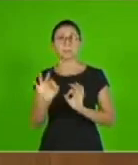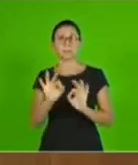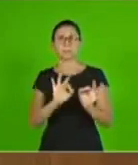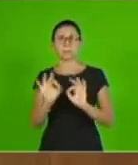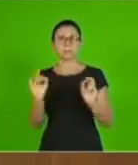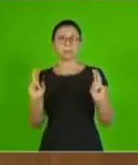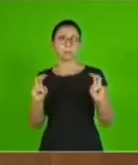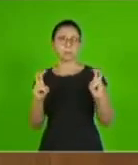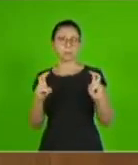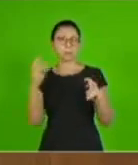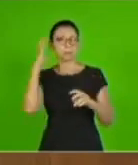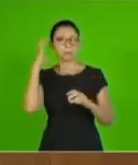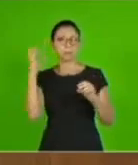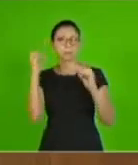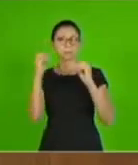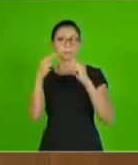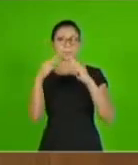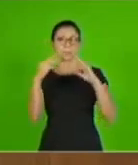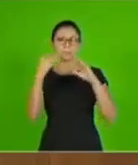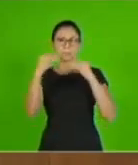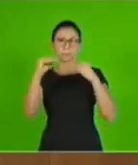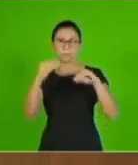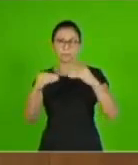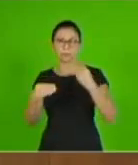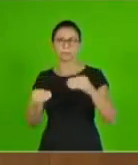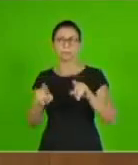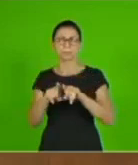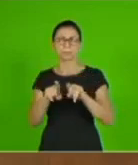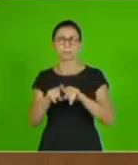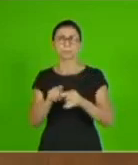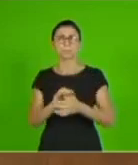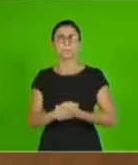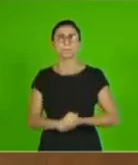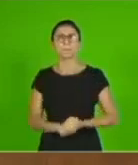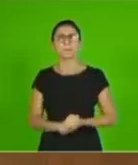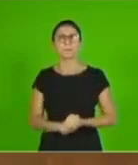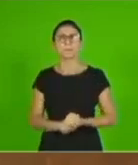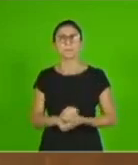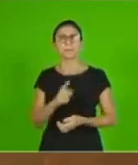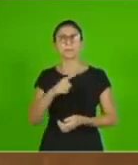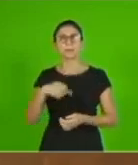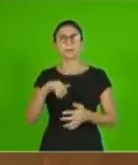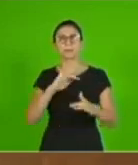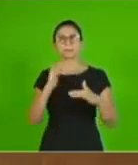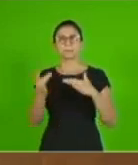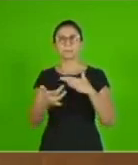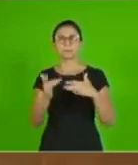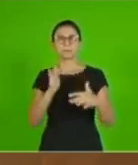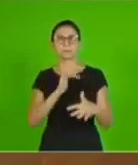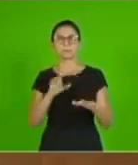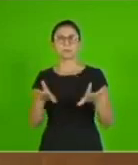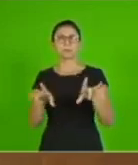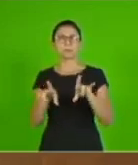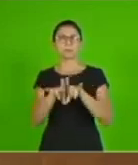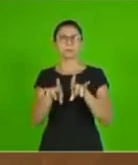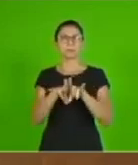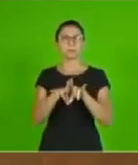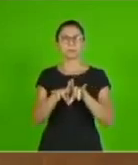and pretty soon all of the brethren can also share all of the teachings that we have given here.